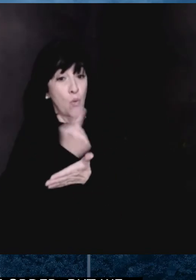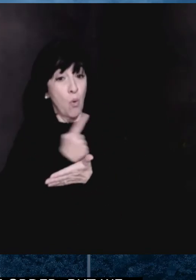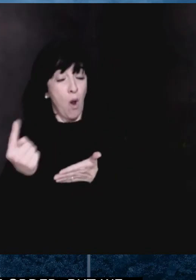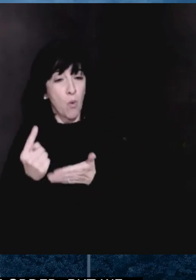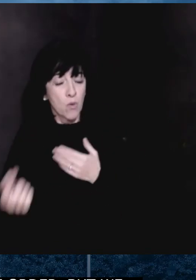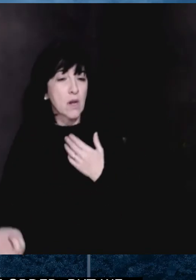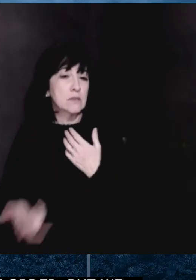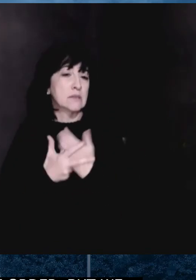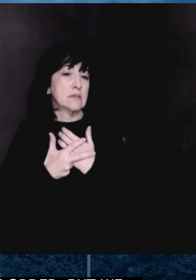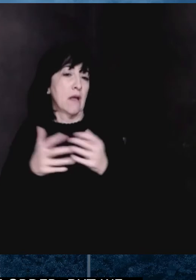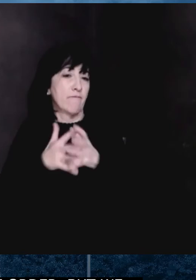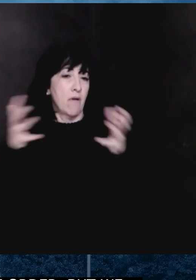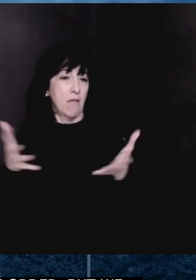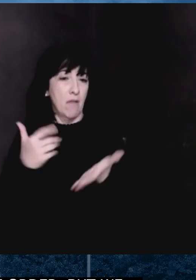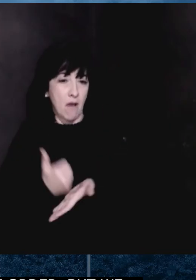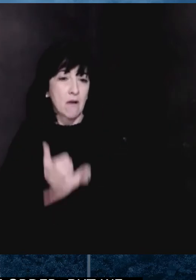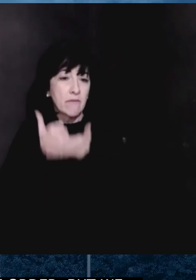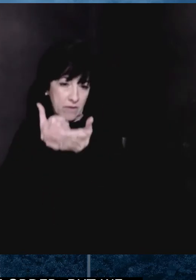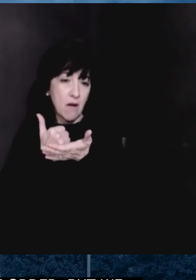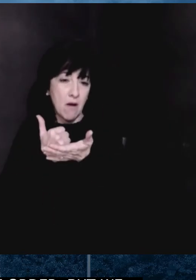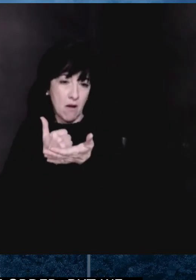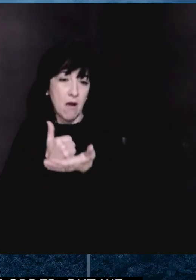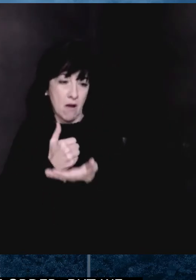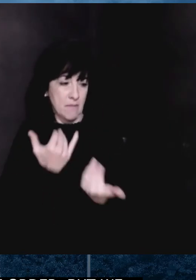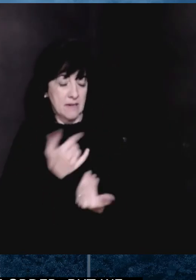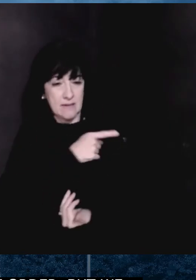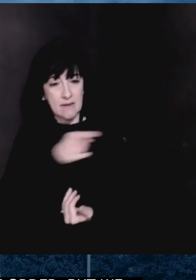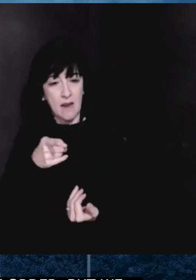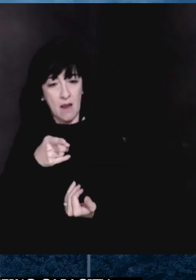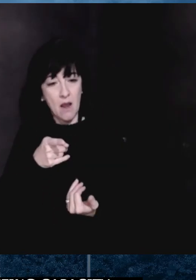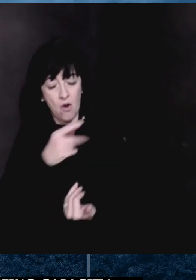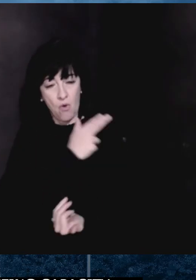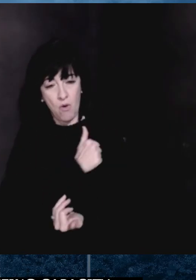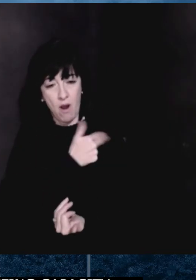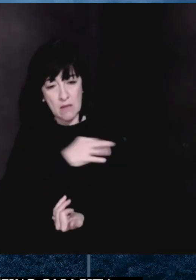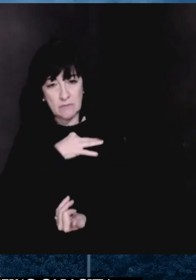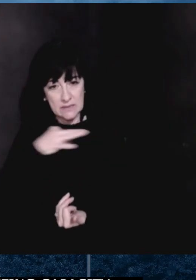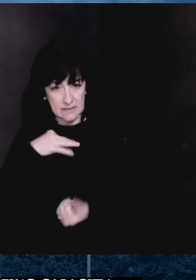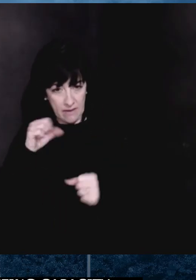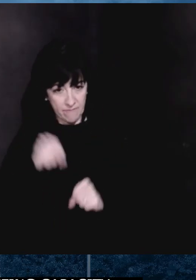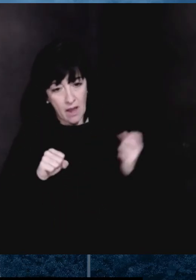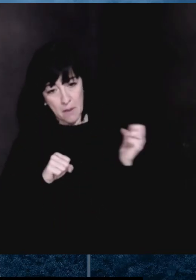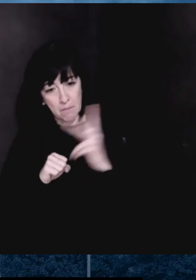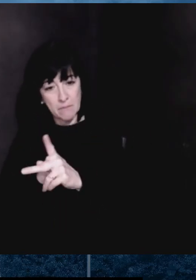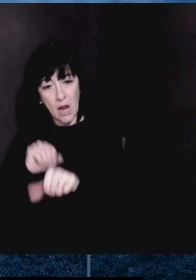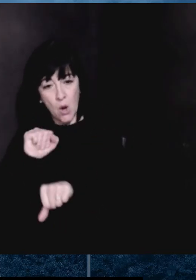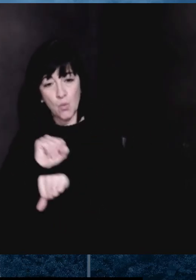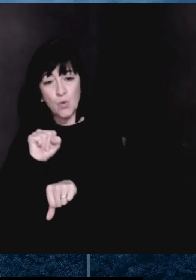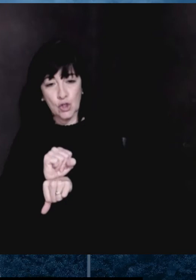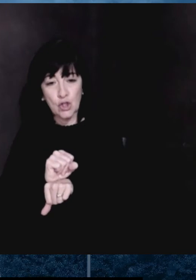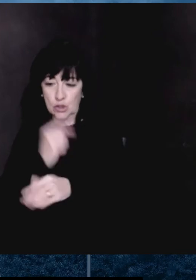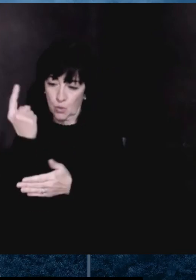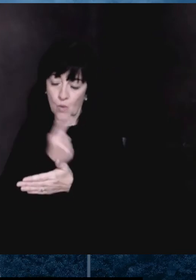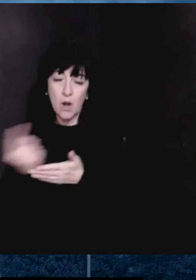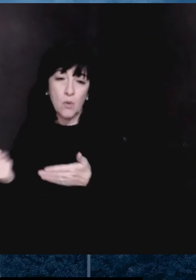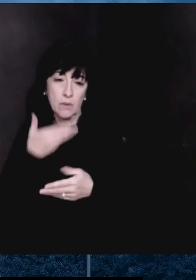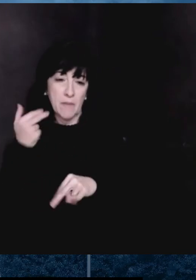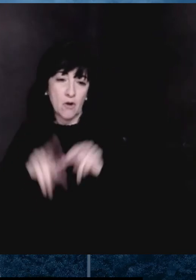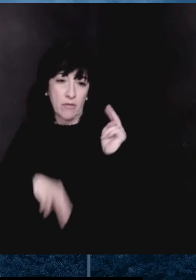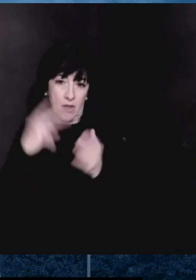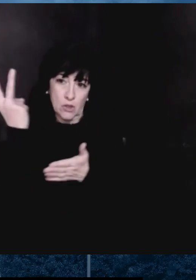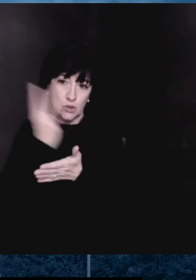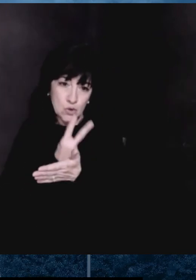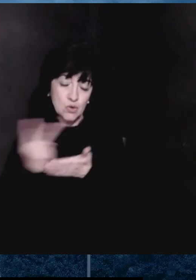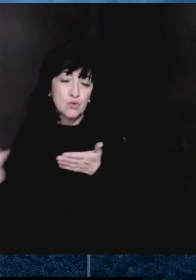staffing capacity issues. And Governor, we're nearing the end of 2020 with nearly